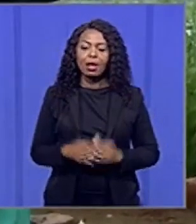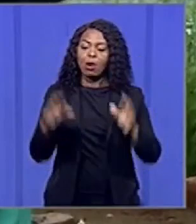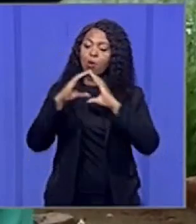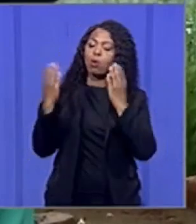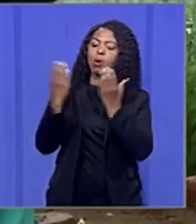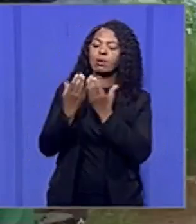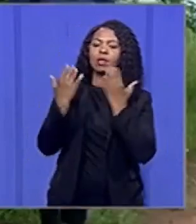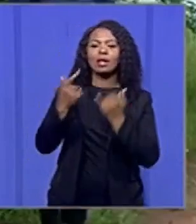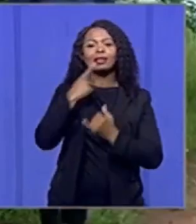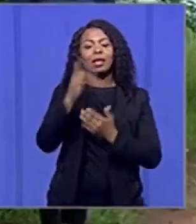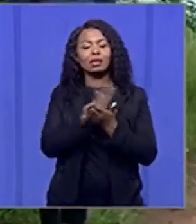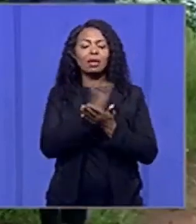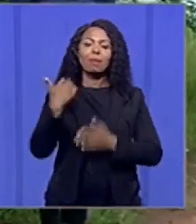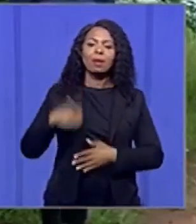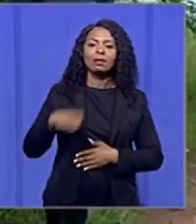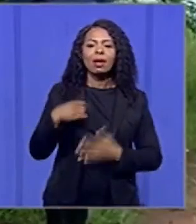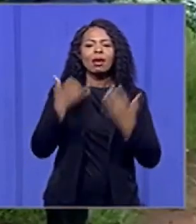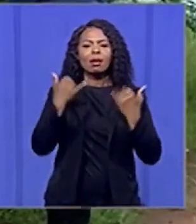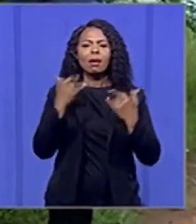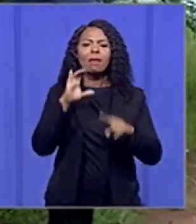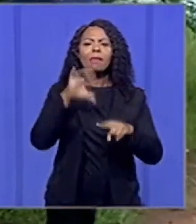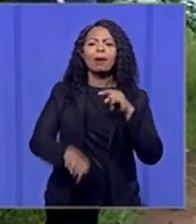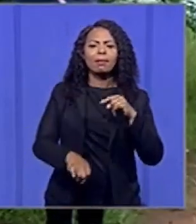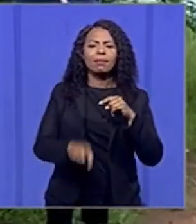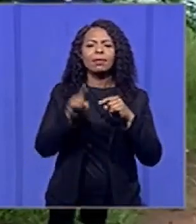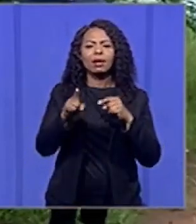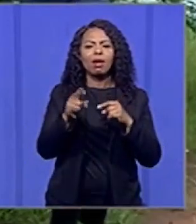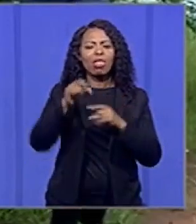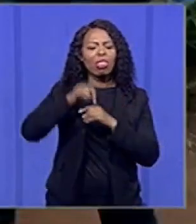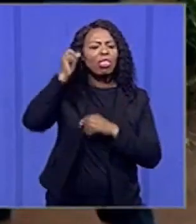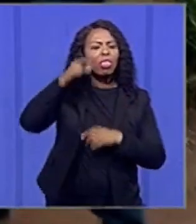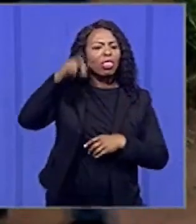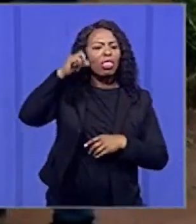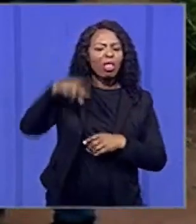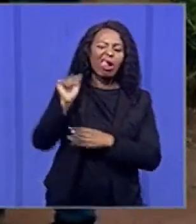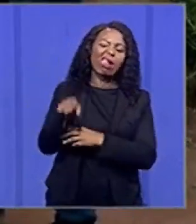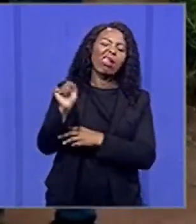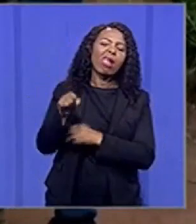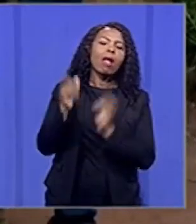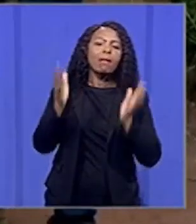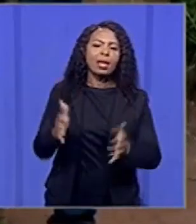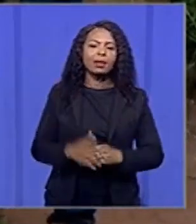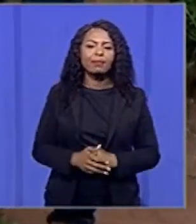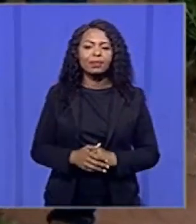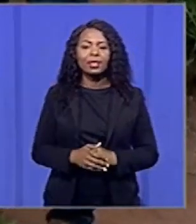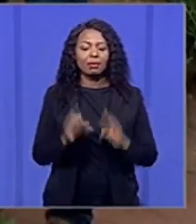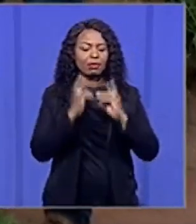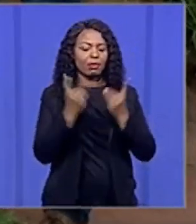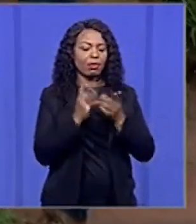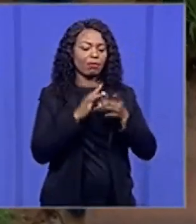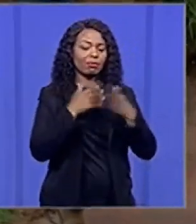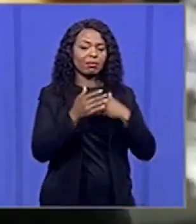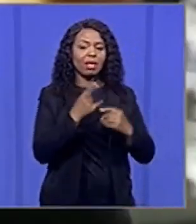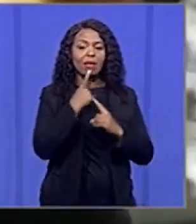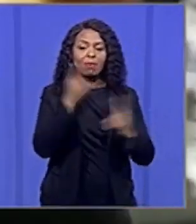di masepala dingwe di ikgatolosa diphitlhelelo tsa dipatlisiso tsa yona. Lefapha la dipuso selegae mo Northwest la